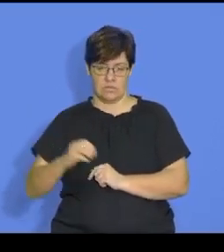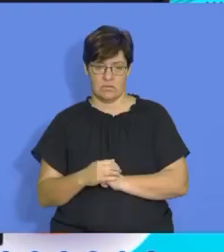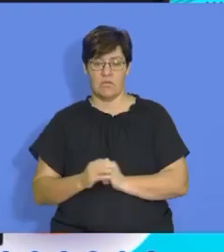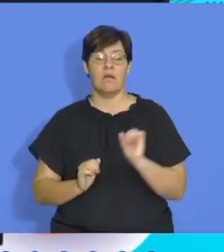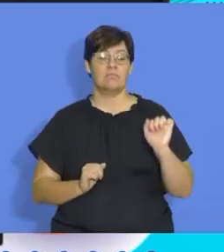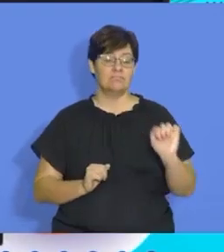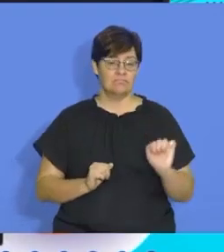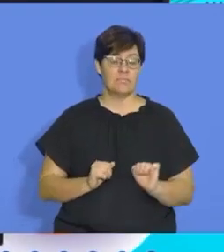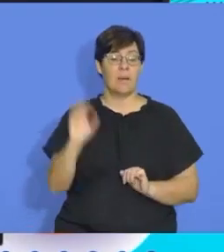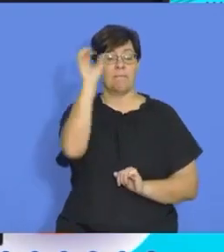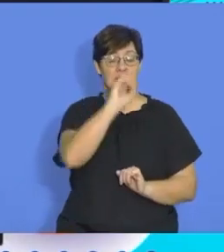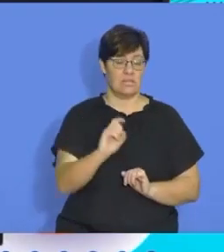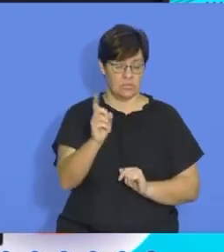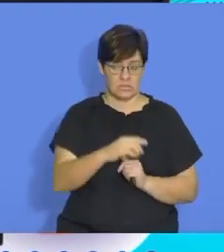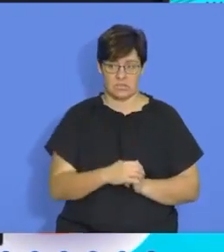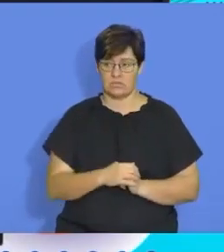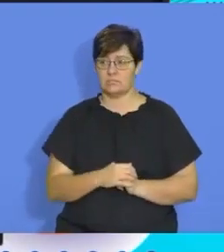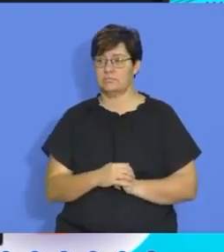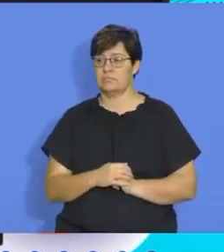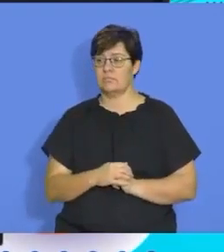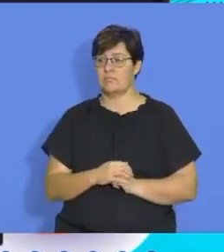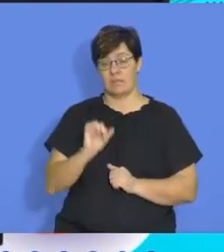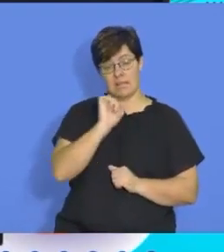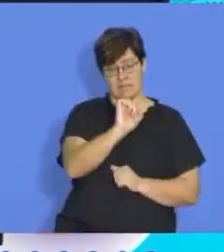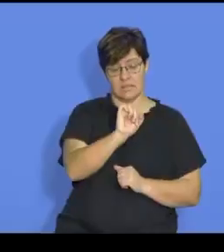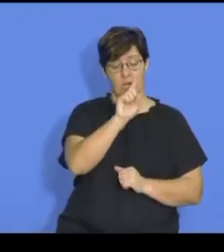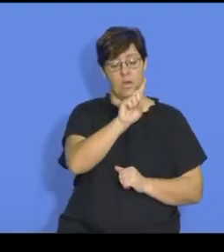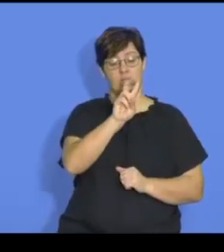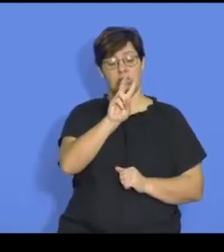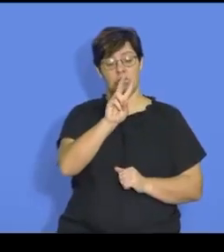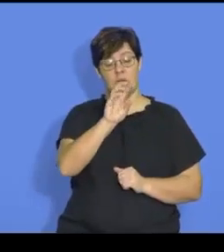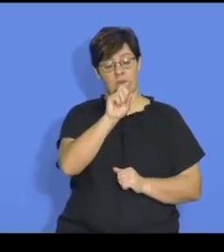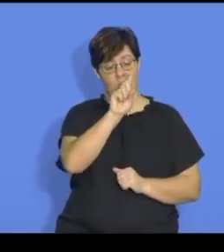calculate Craig's percentage, all we're doing is we are taking